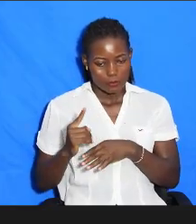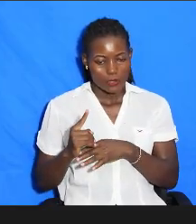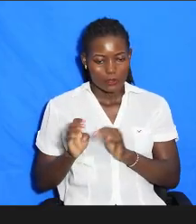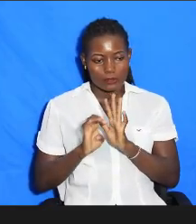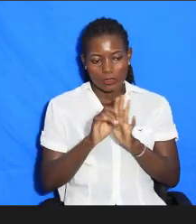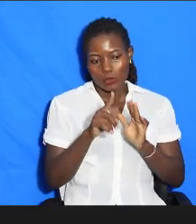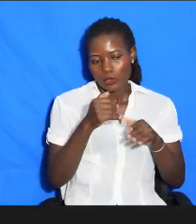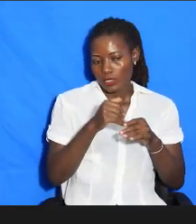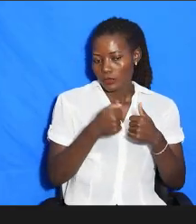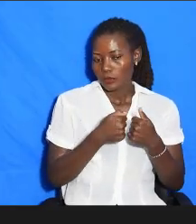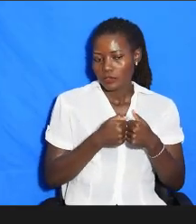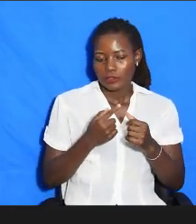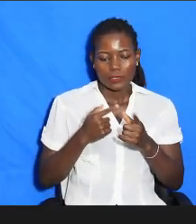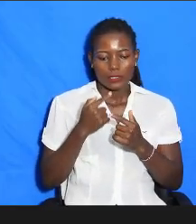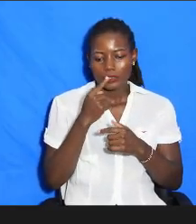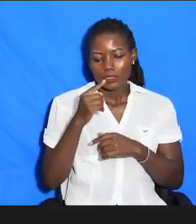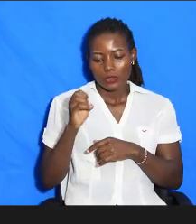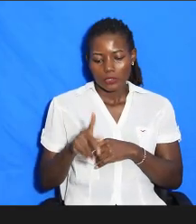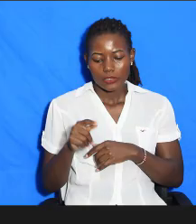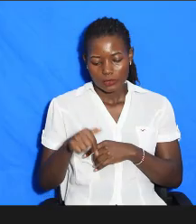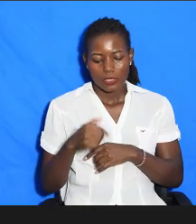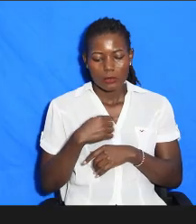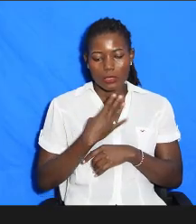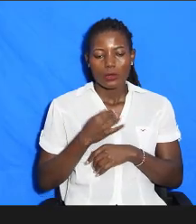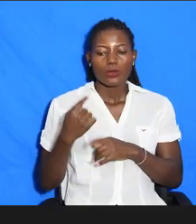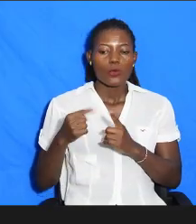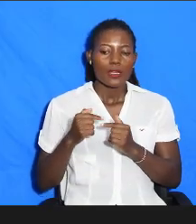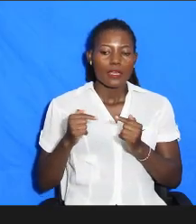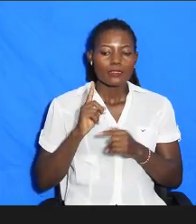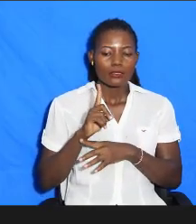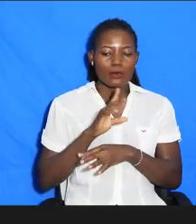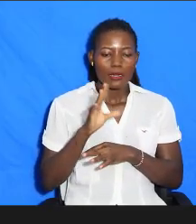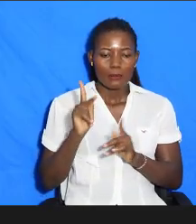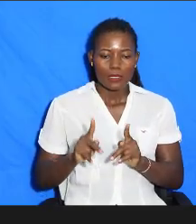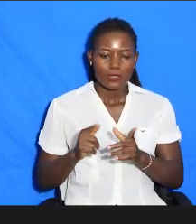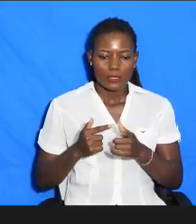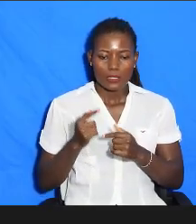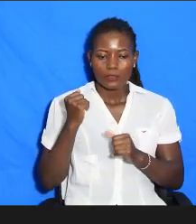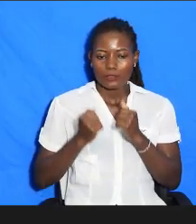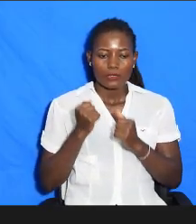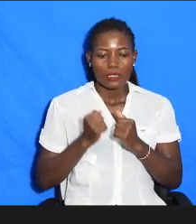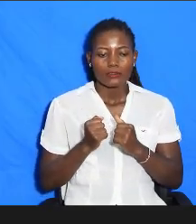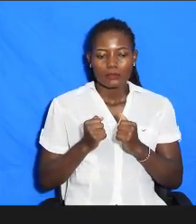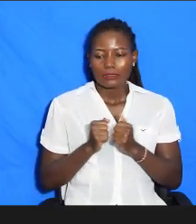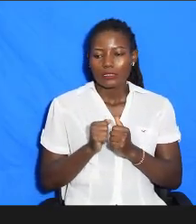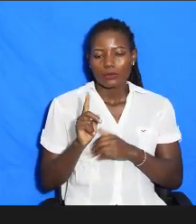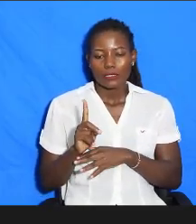and then I'm like, okay, today I just want to beat this person. And Mm, then you end up running 10-1. You haven't accomplished anything.